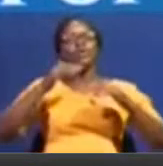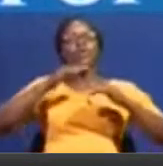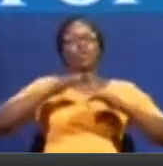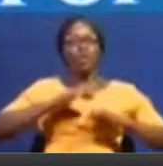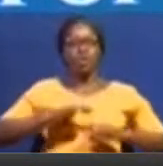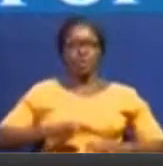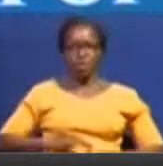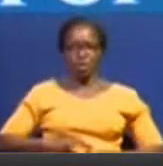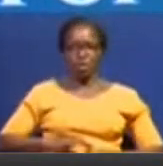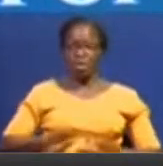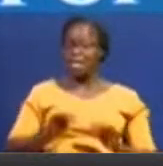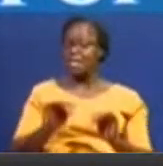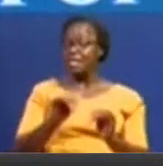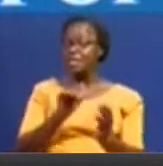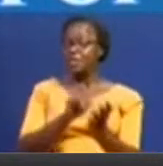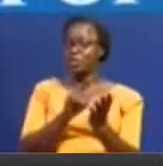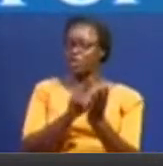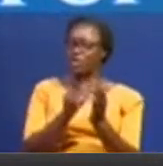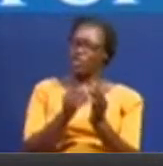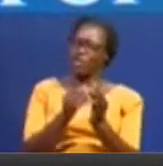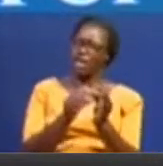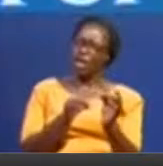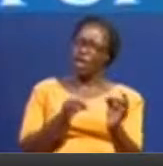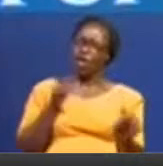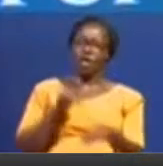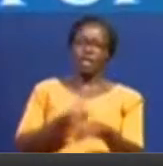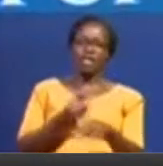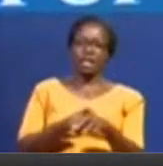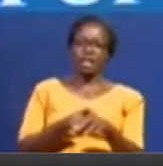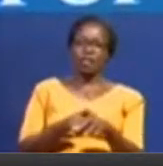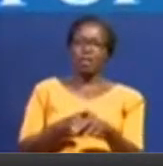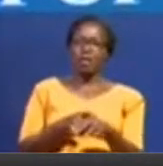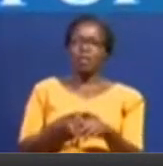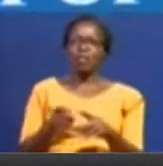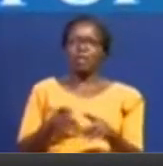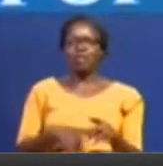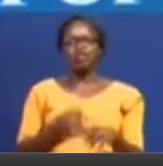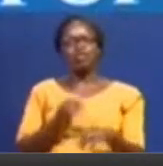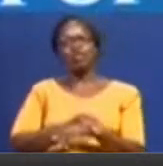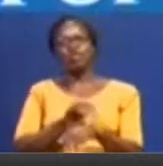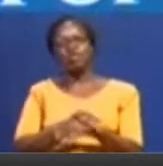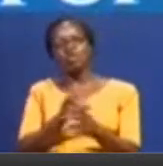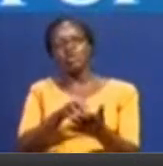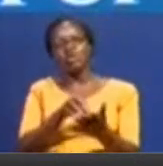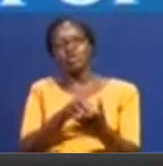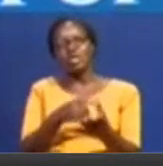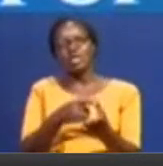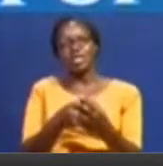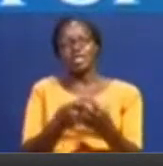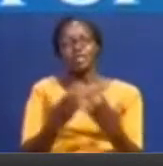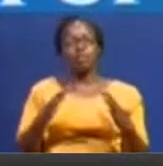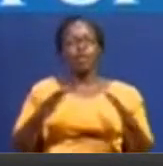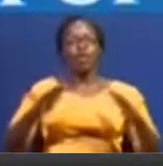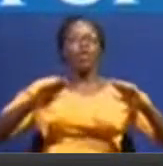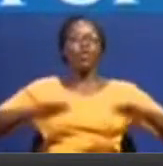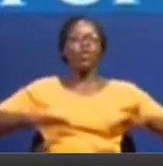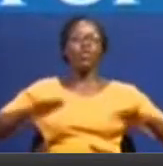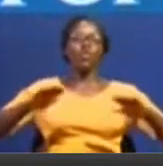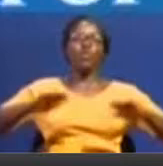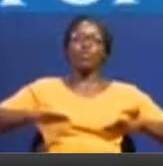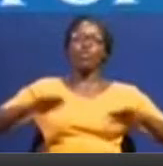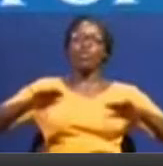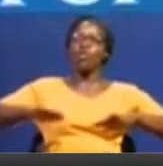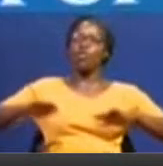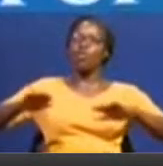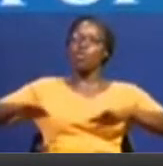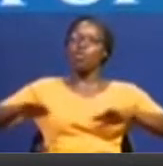with doctors for too long. That those endorphins, the feel-good situation comes in, and then people calm down, then you can restart